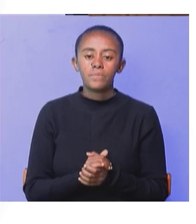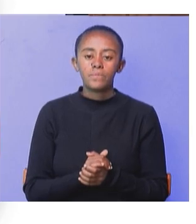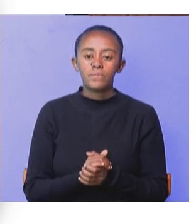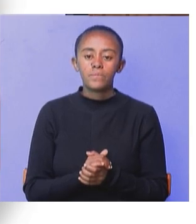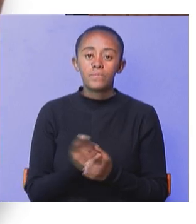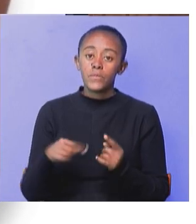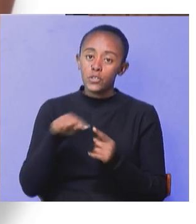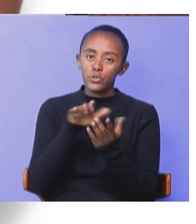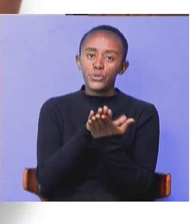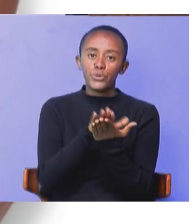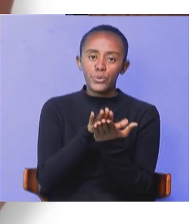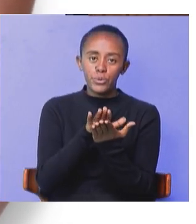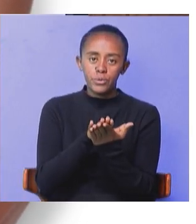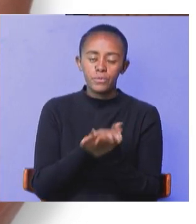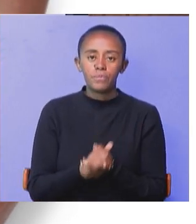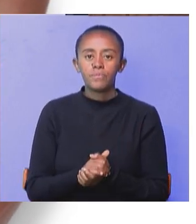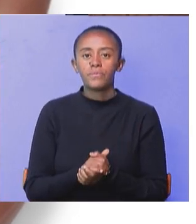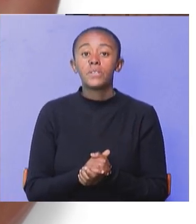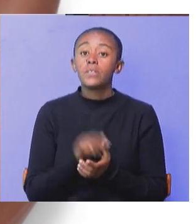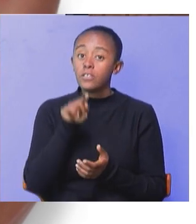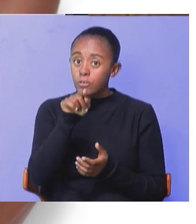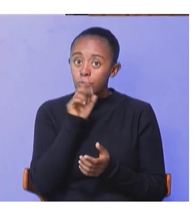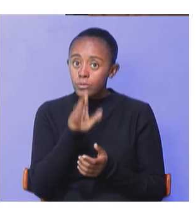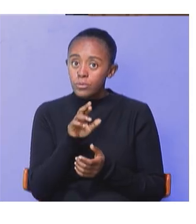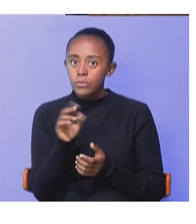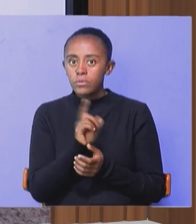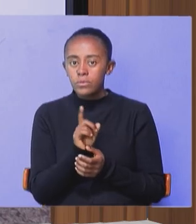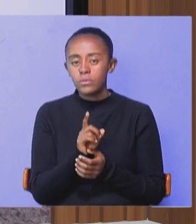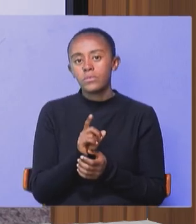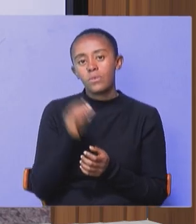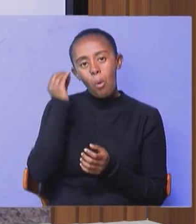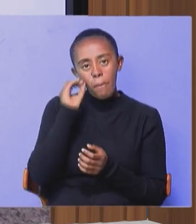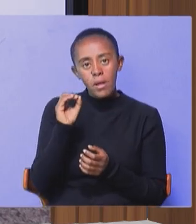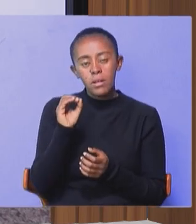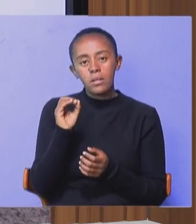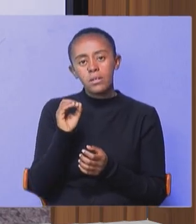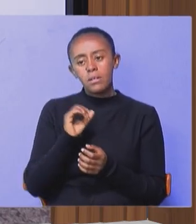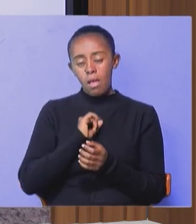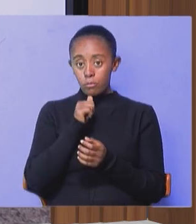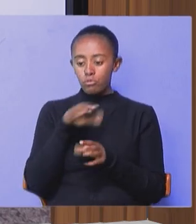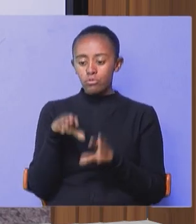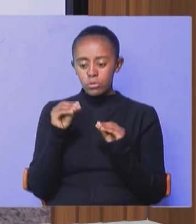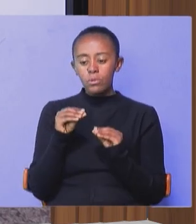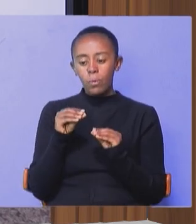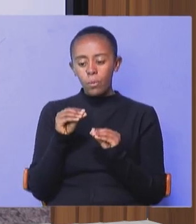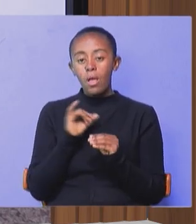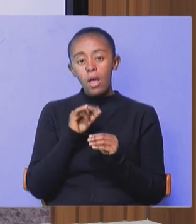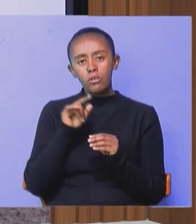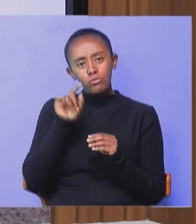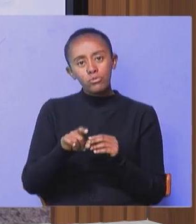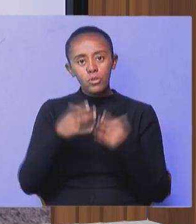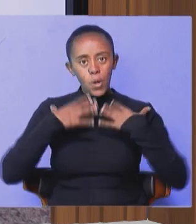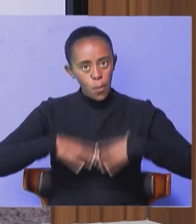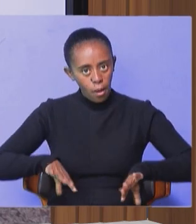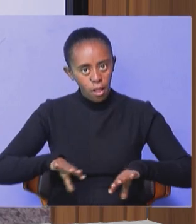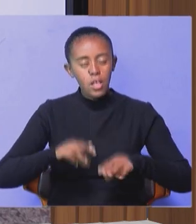to school. So you are of the opinion that I'm a student, so I should wear